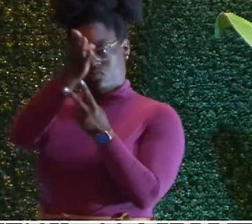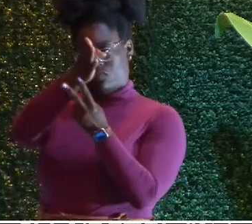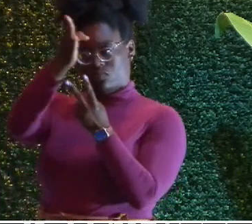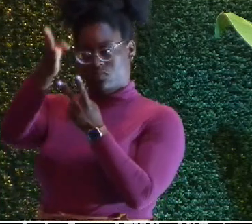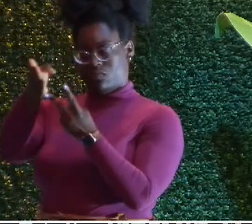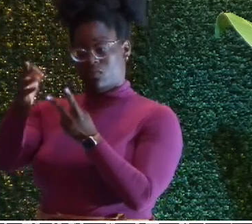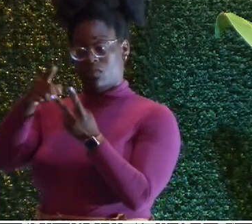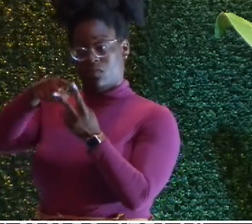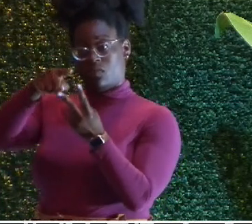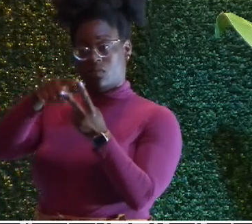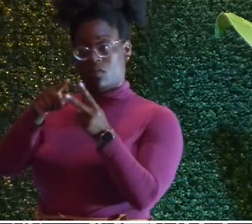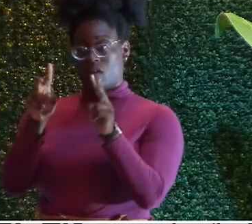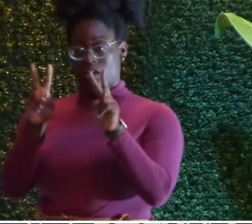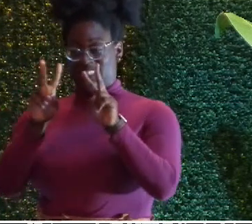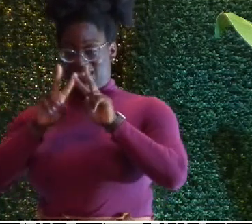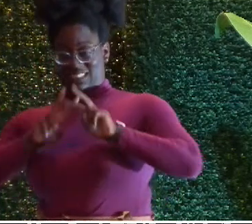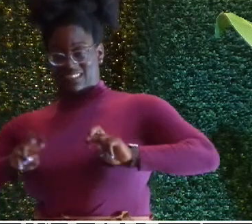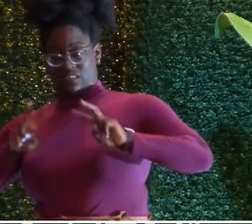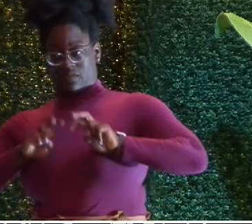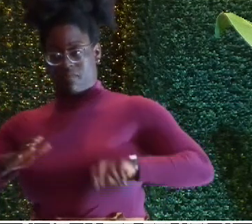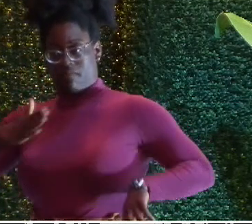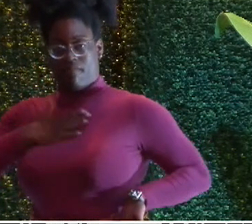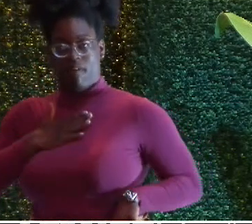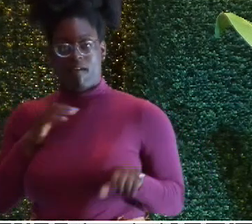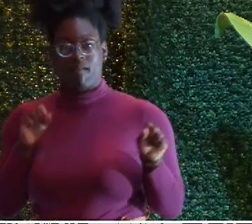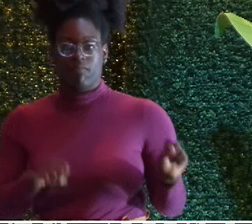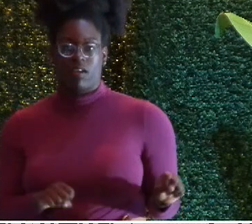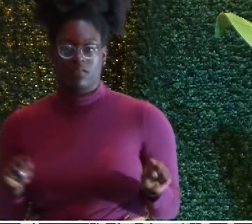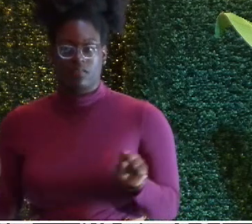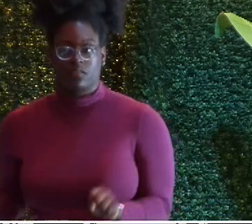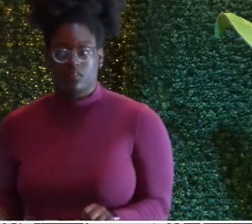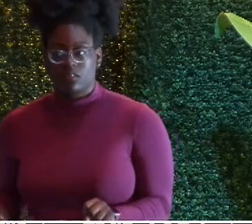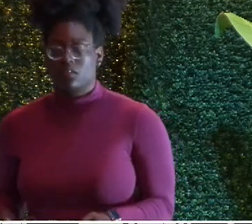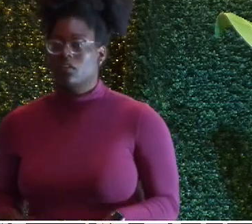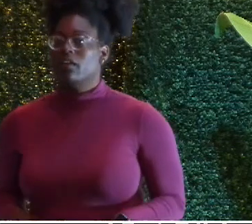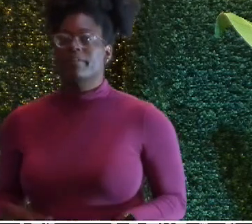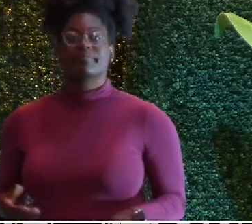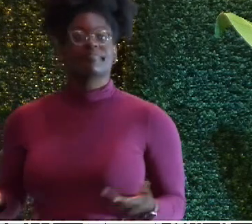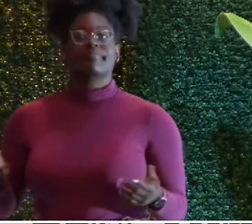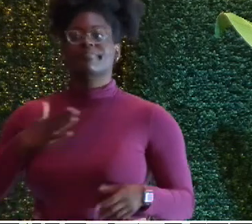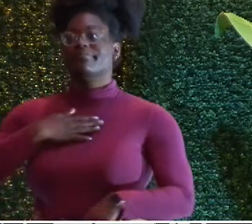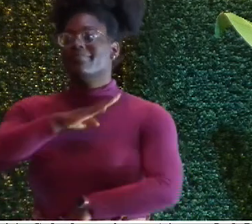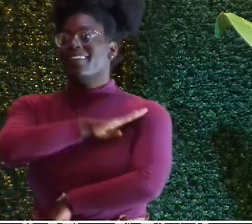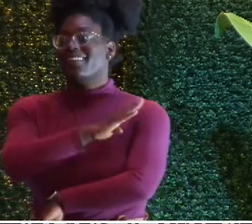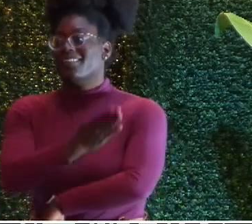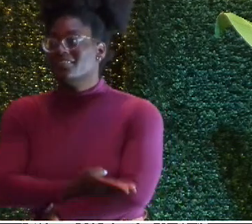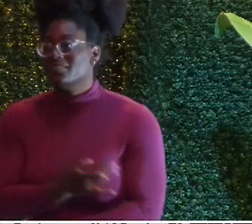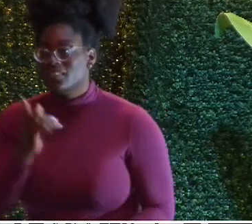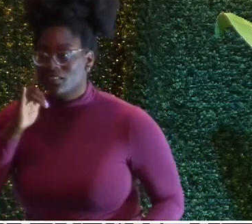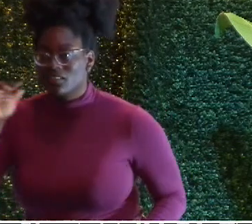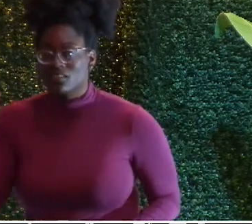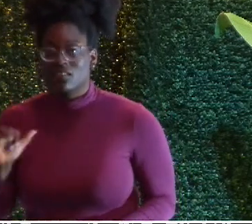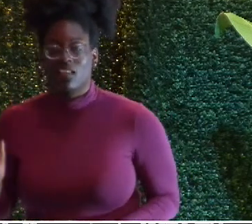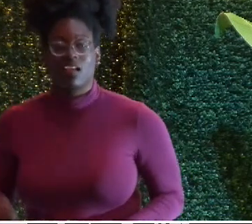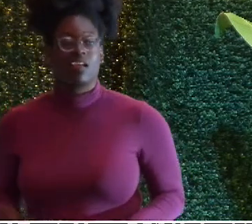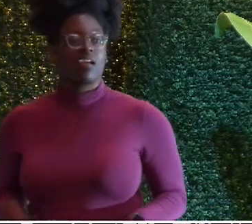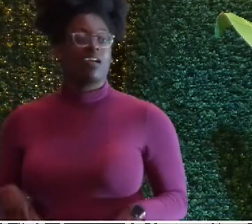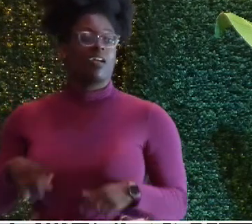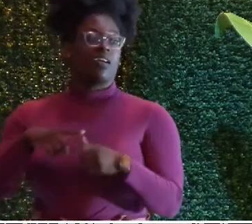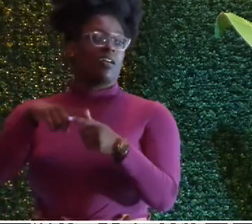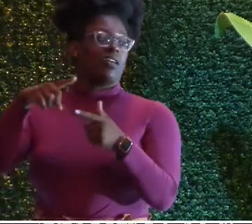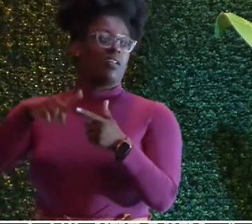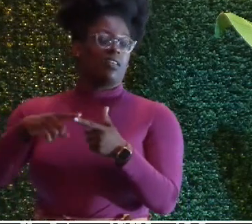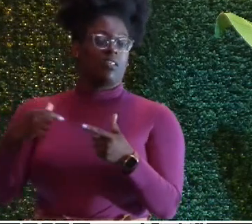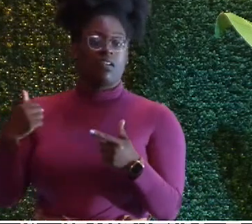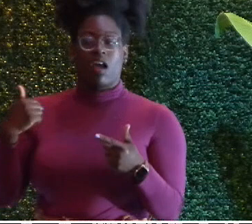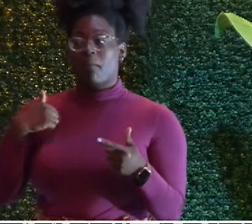assessing your capacity, how much energy, positive, negative, do I have a lot of capacity, am I ready,